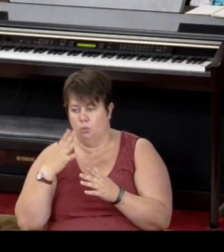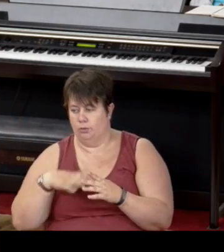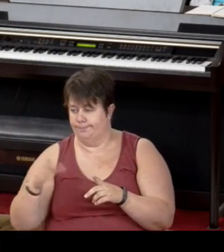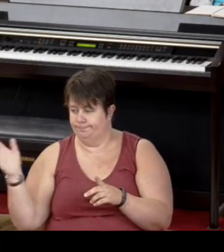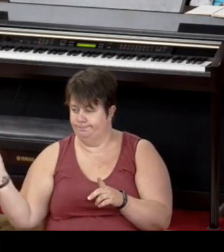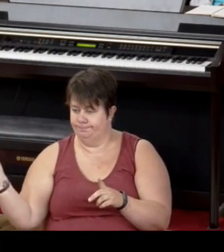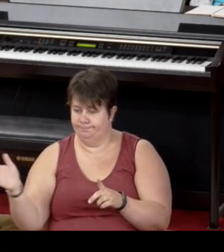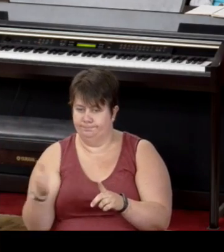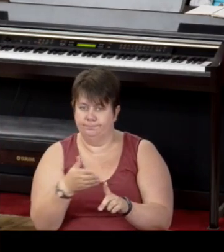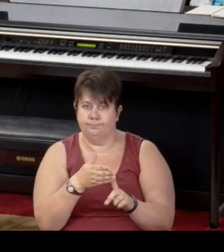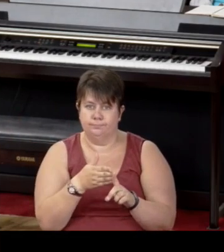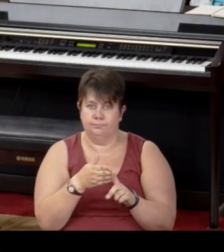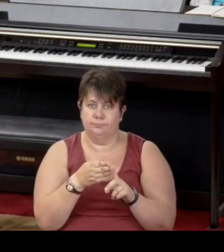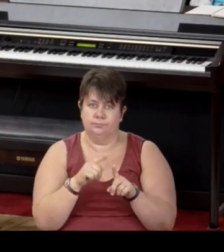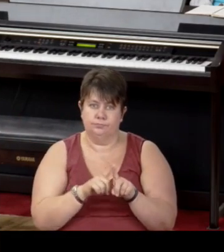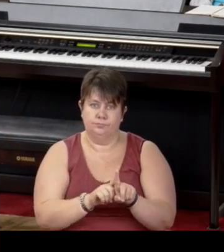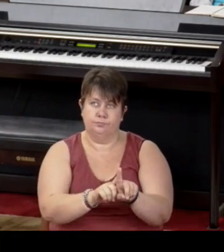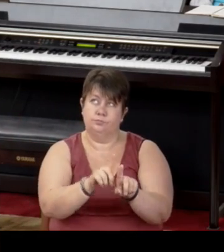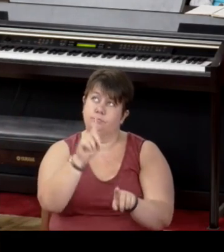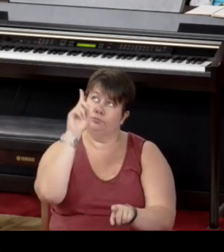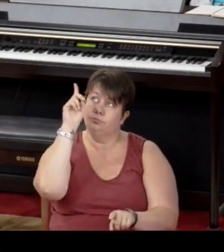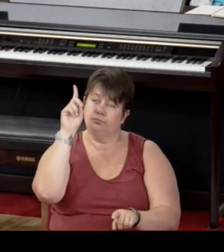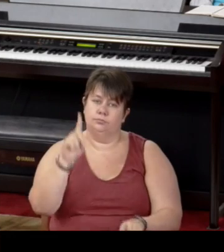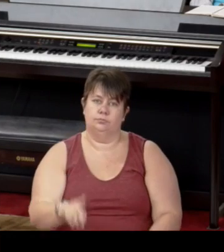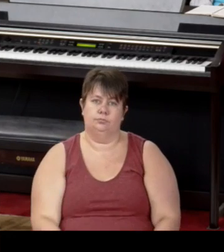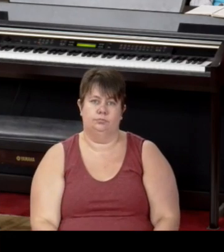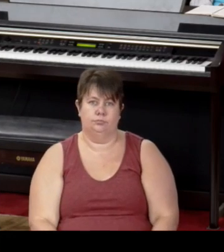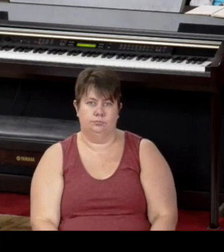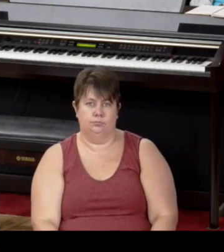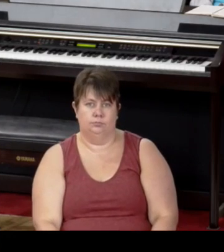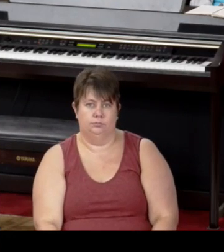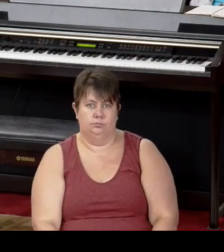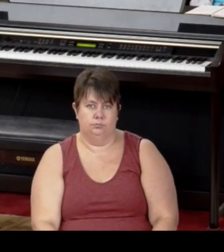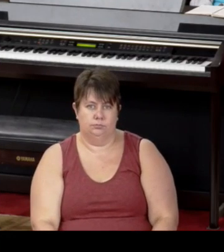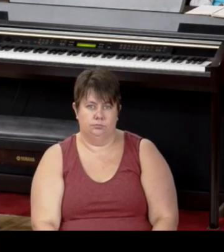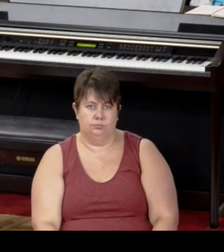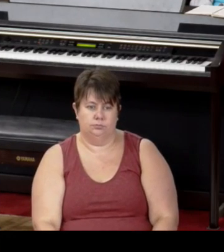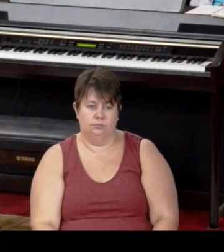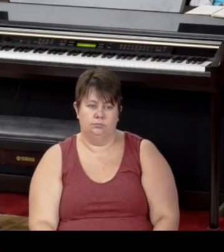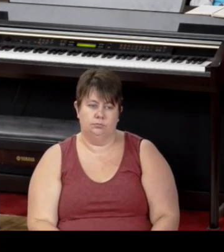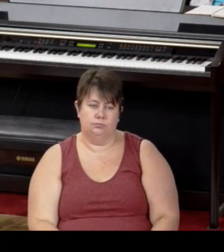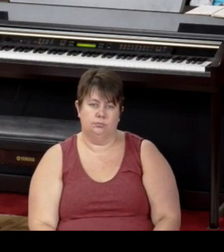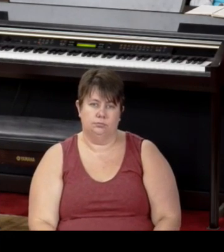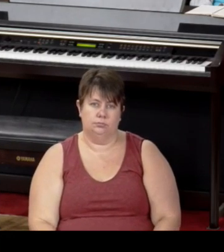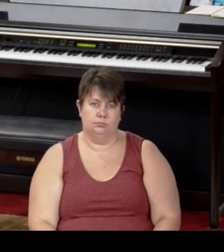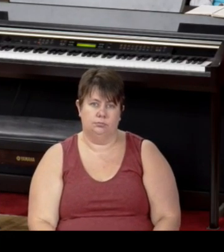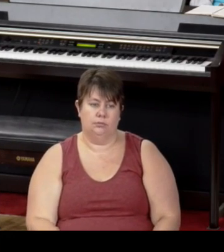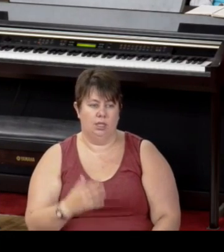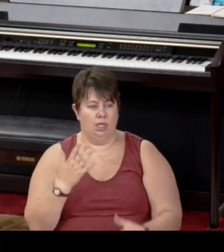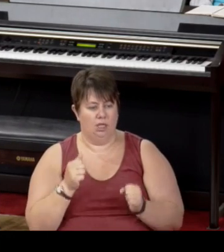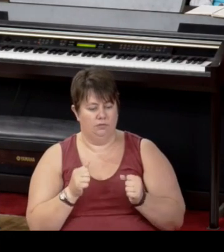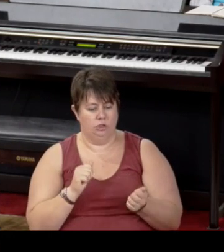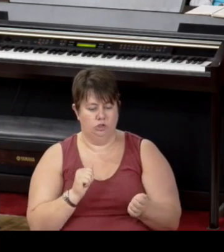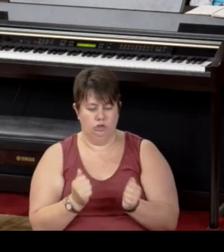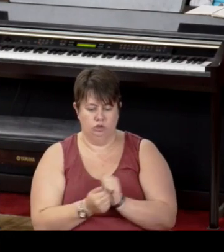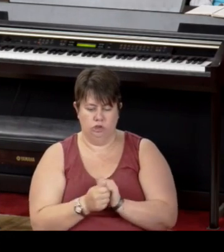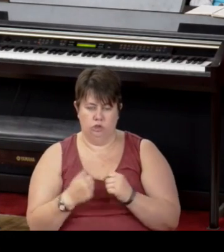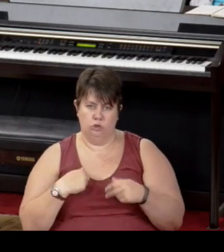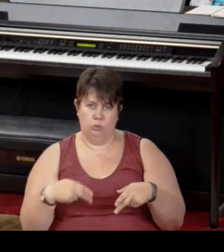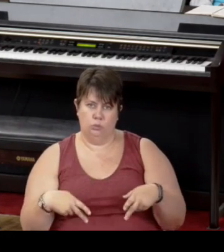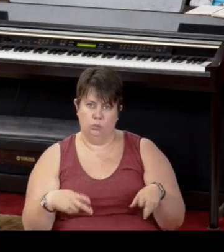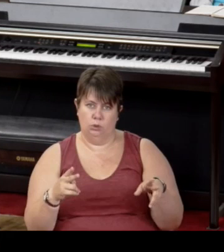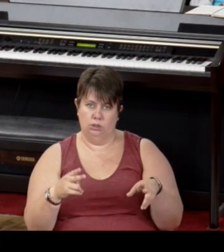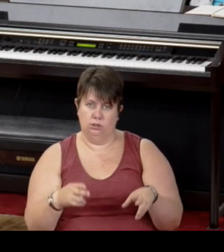him. And then there is that call. Jesus, it obviously matters to Jesus that we repent of our sin, or he would not call us to do